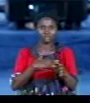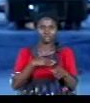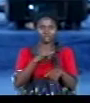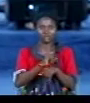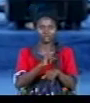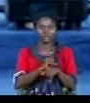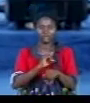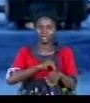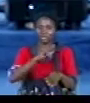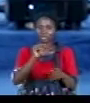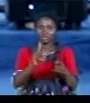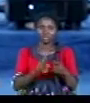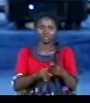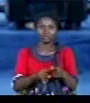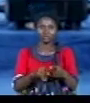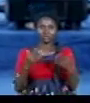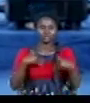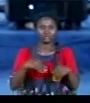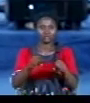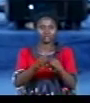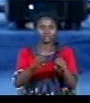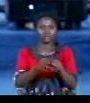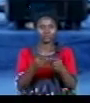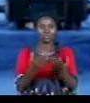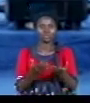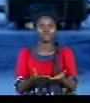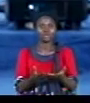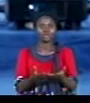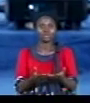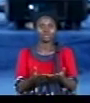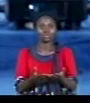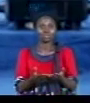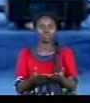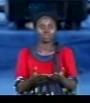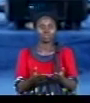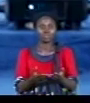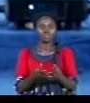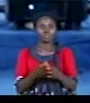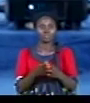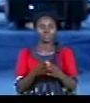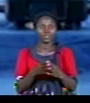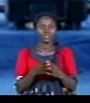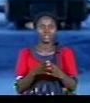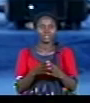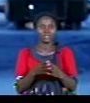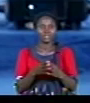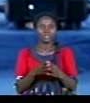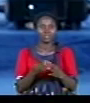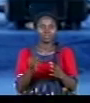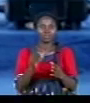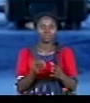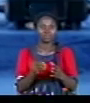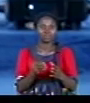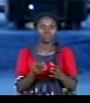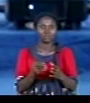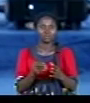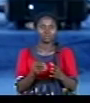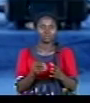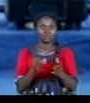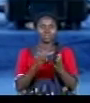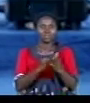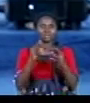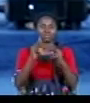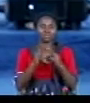week, except weekends. And even at weekend, I have to put on shoes to church. So it has been very, very